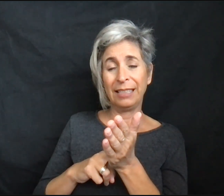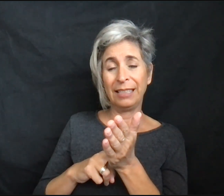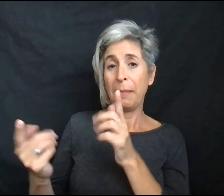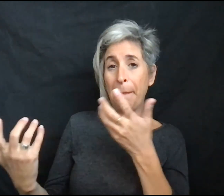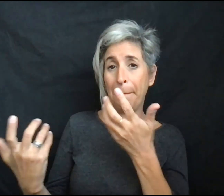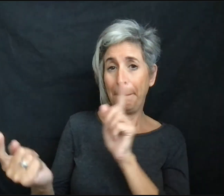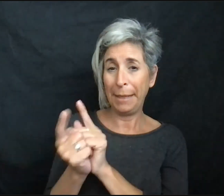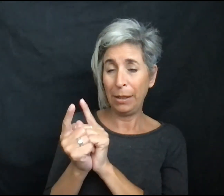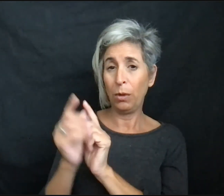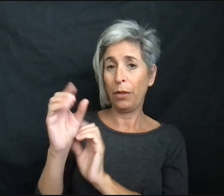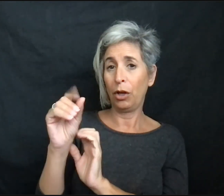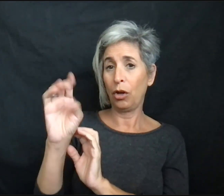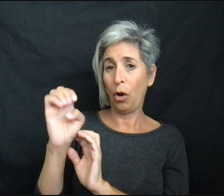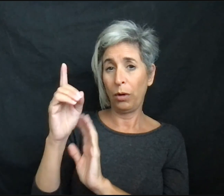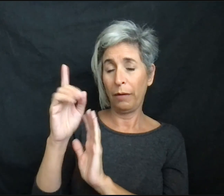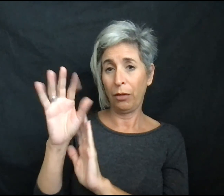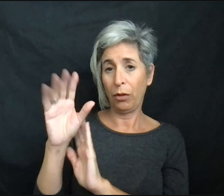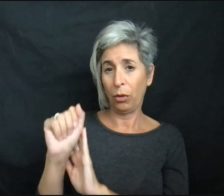Code